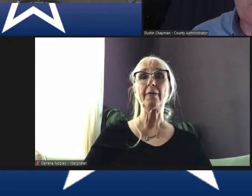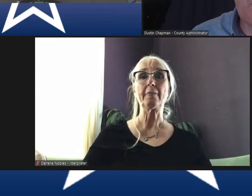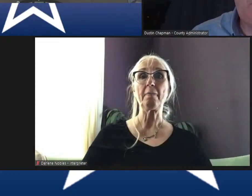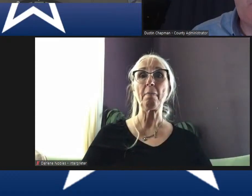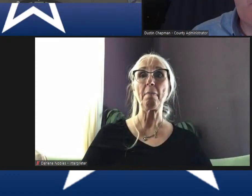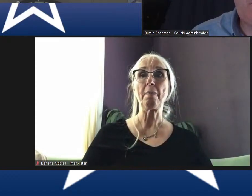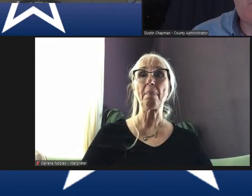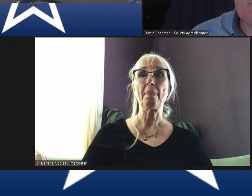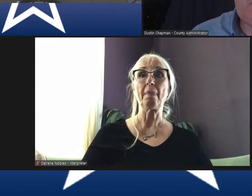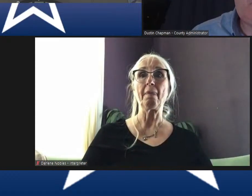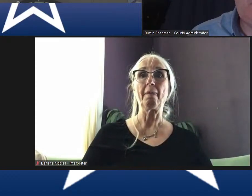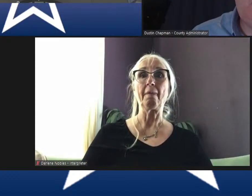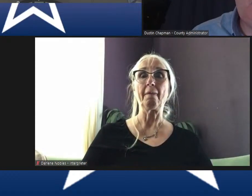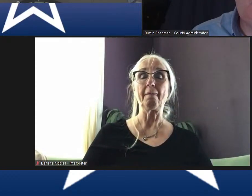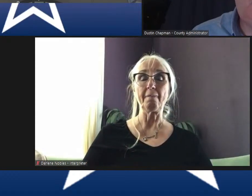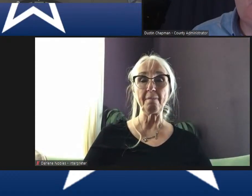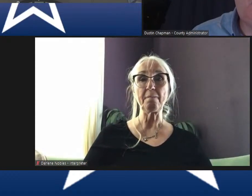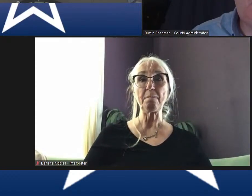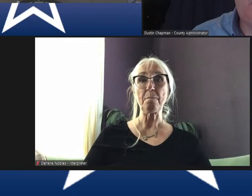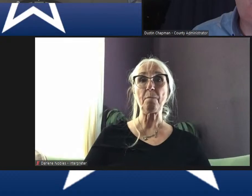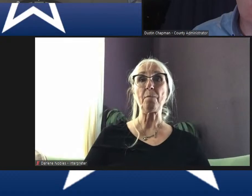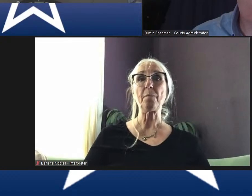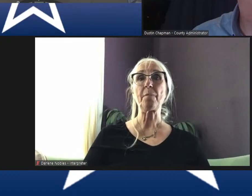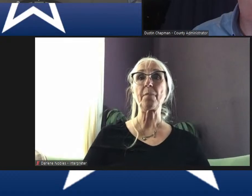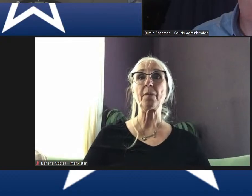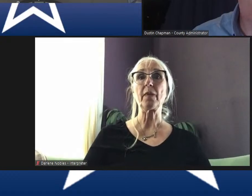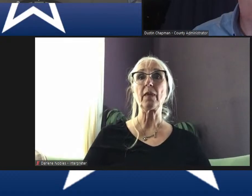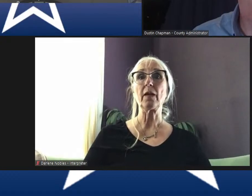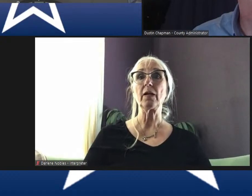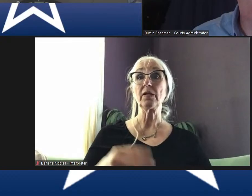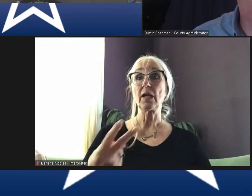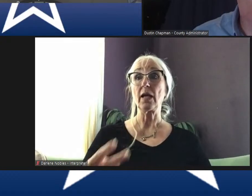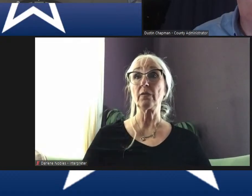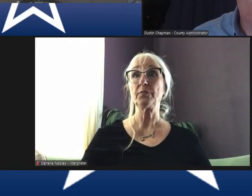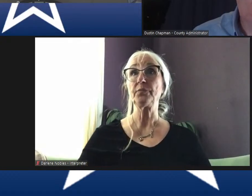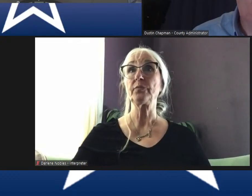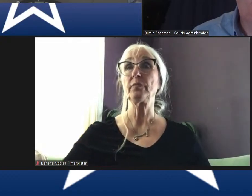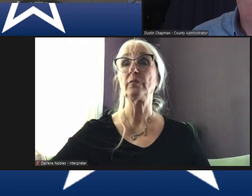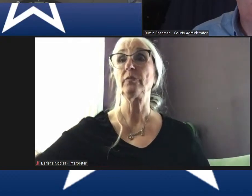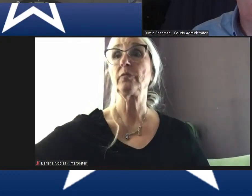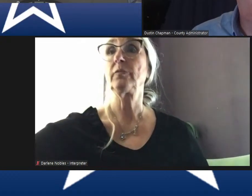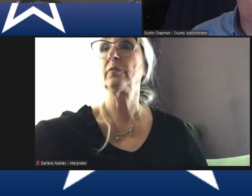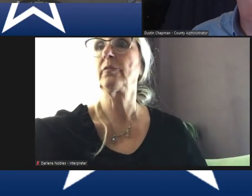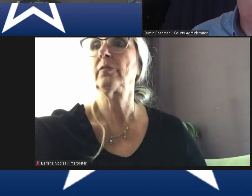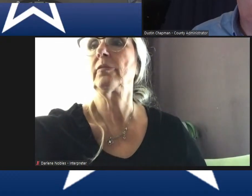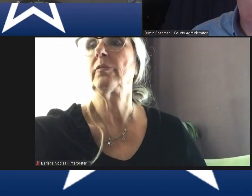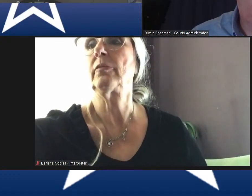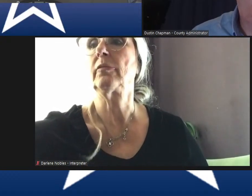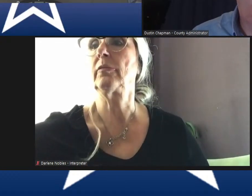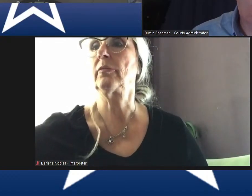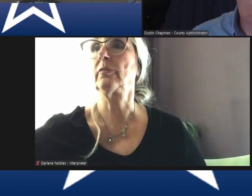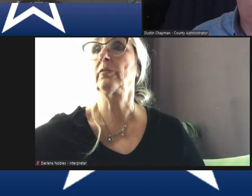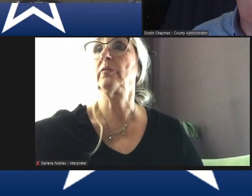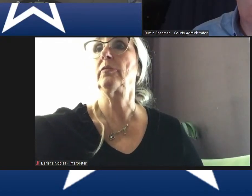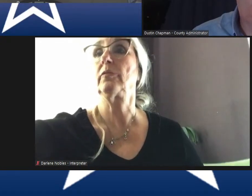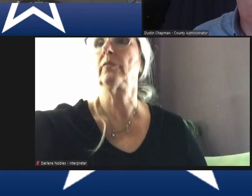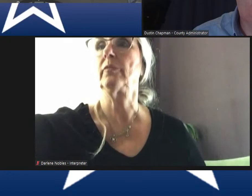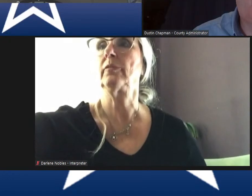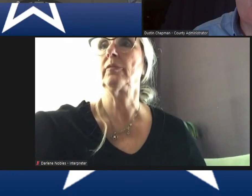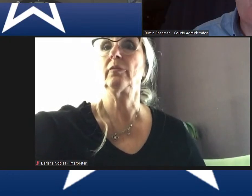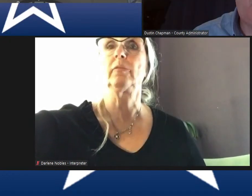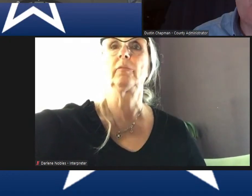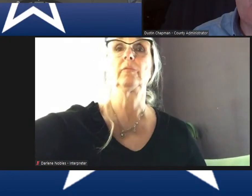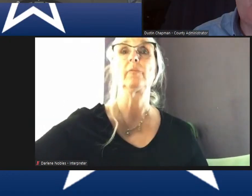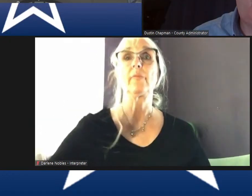have? What's the pleasure of the court? So move. Second. Have motion and second. Any other discussion? No other discussion. All in favor say aye.